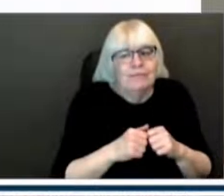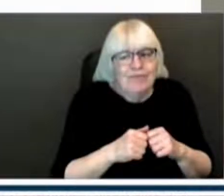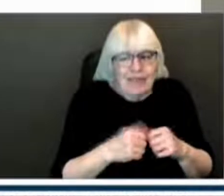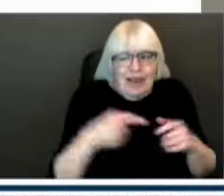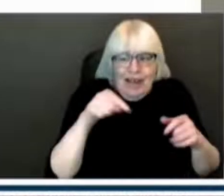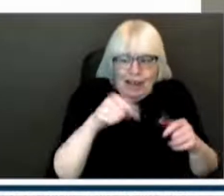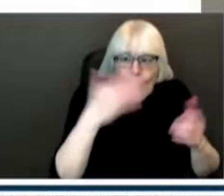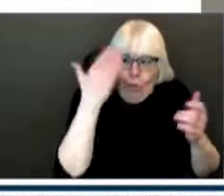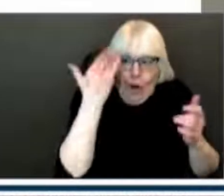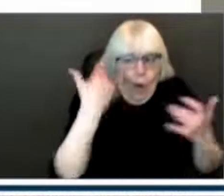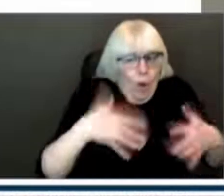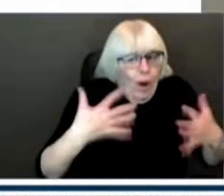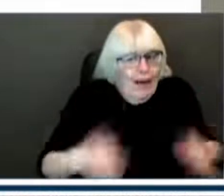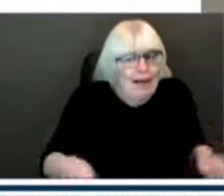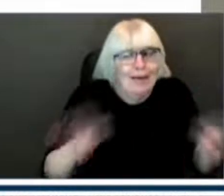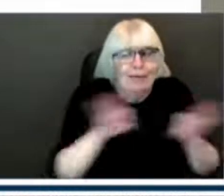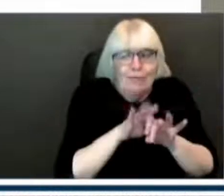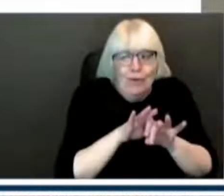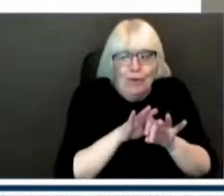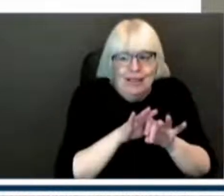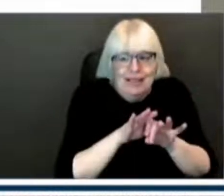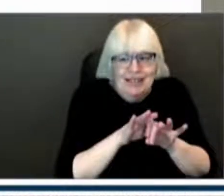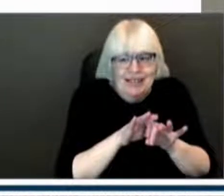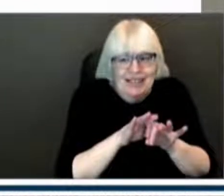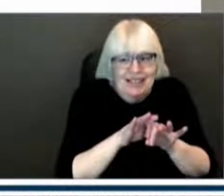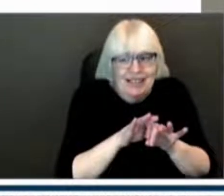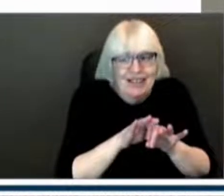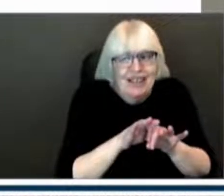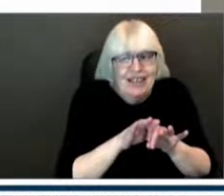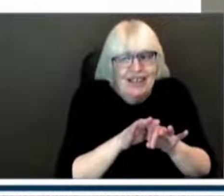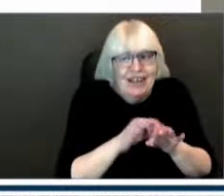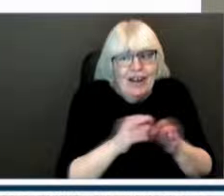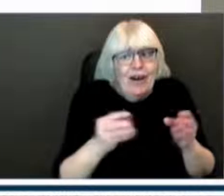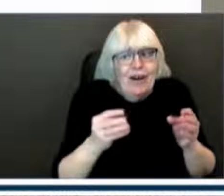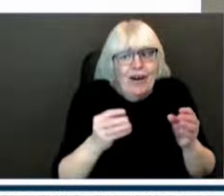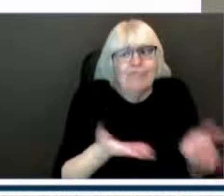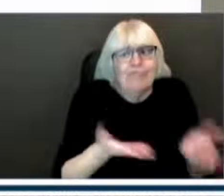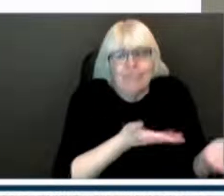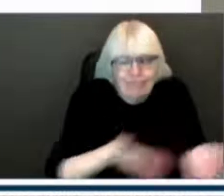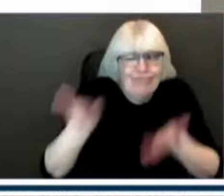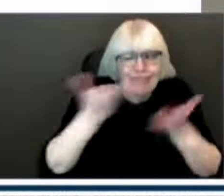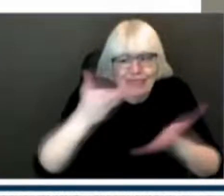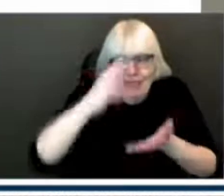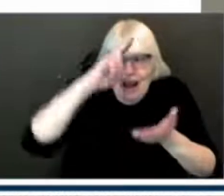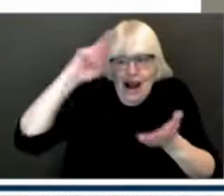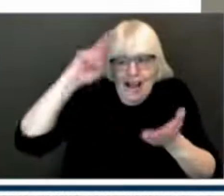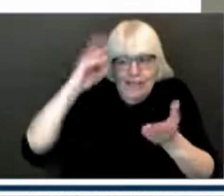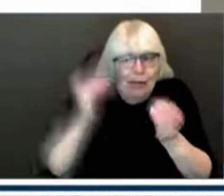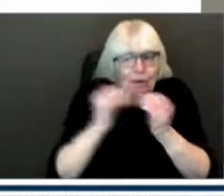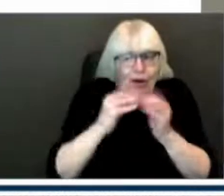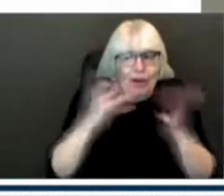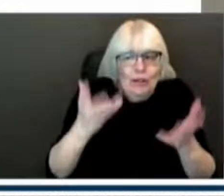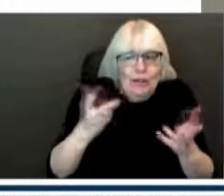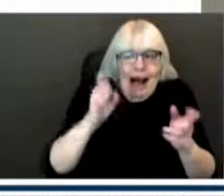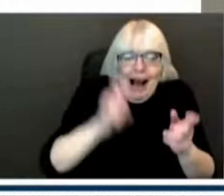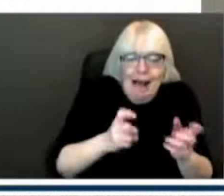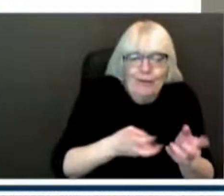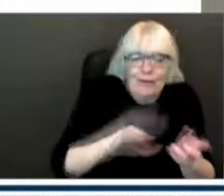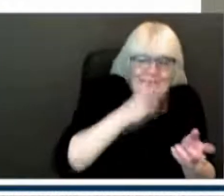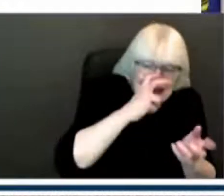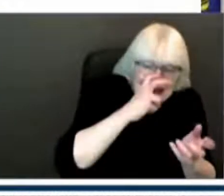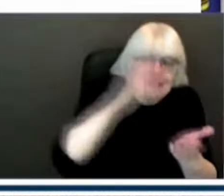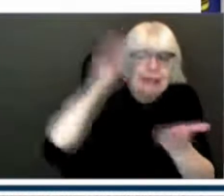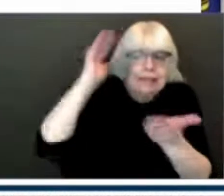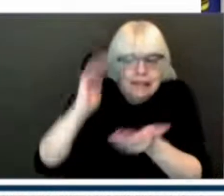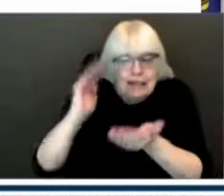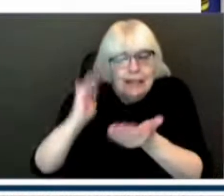more pressure on our healthcare system over the next couple of months, so we can start to reopen those other programs of care as soon as we are able to. And